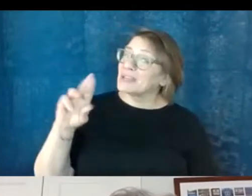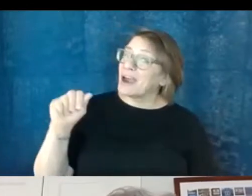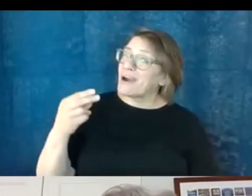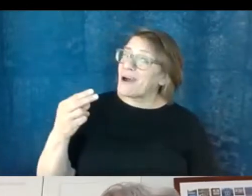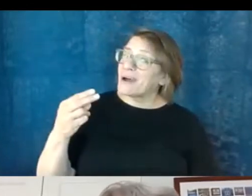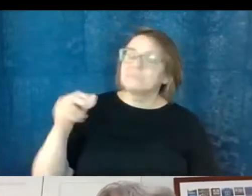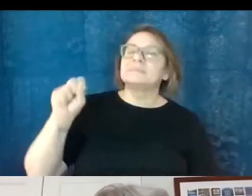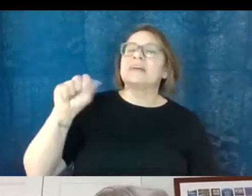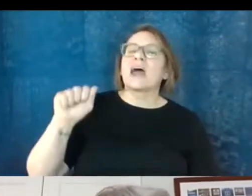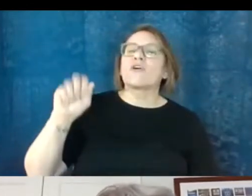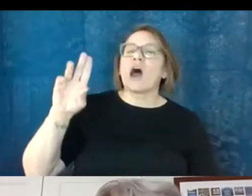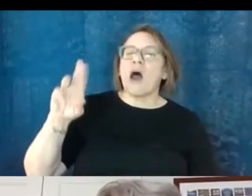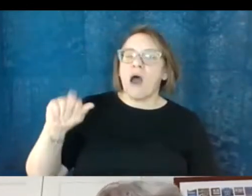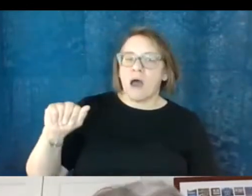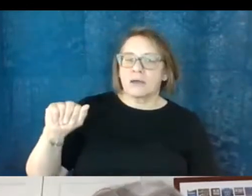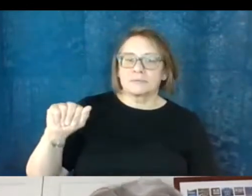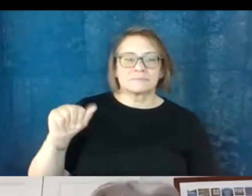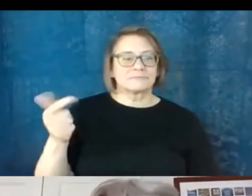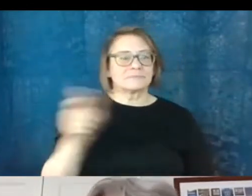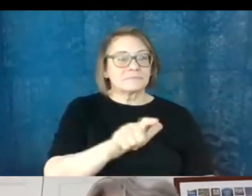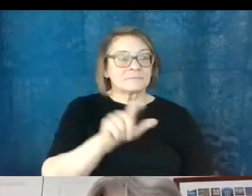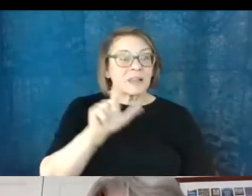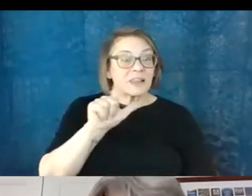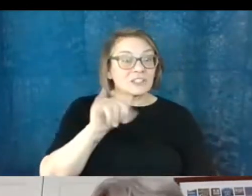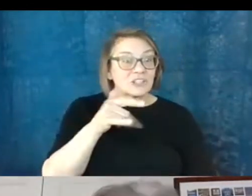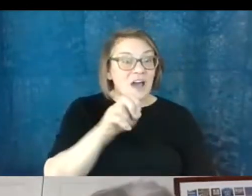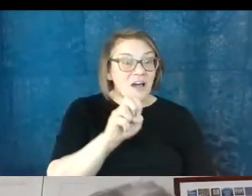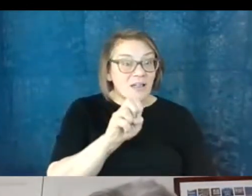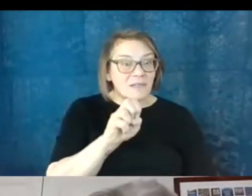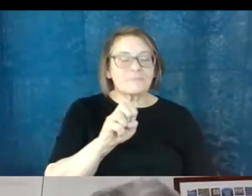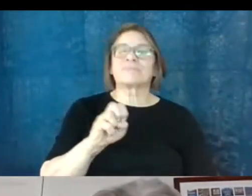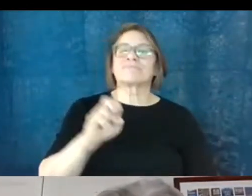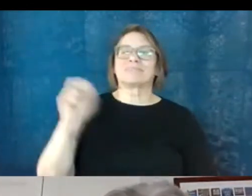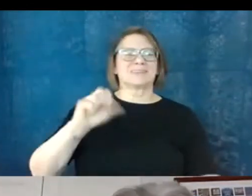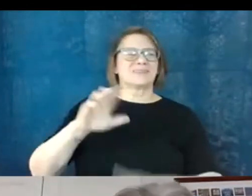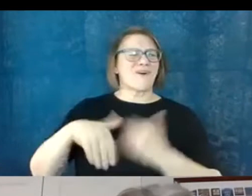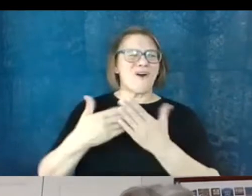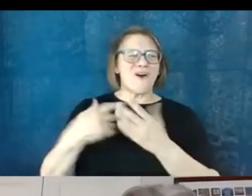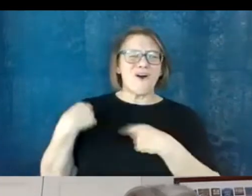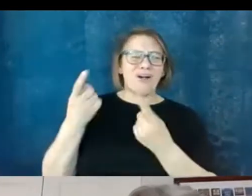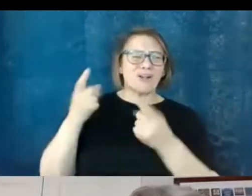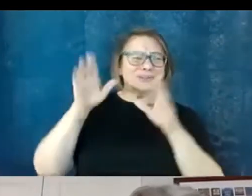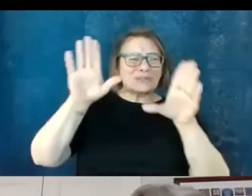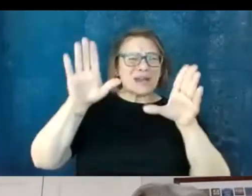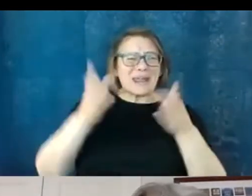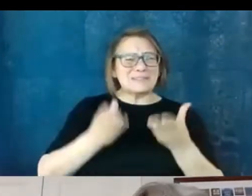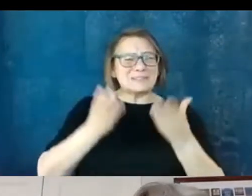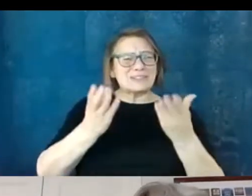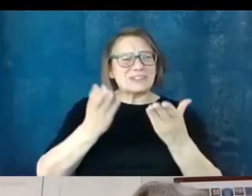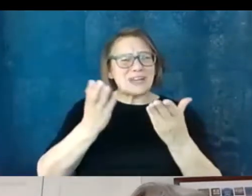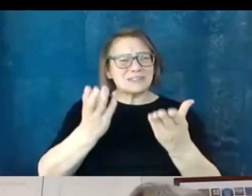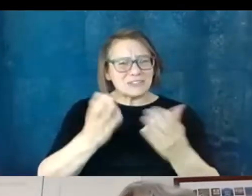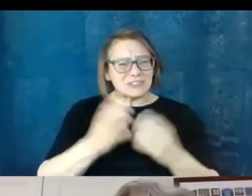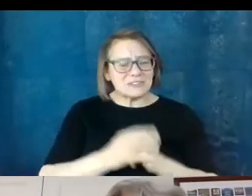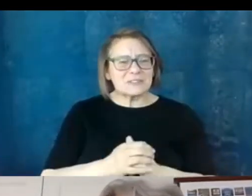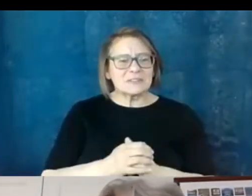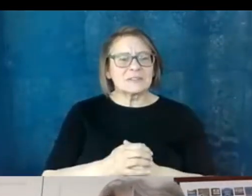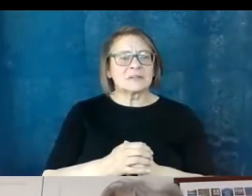Lachelle Lazarus. You're next. Yes, all great suggestions.